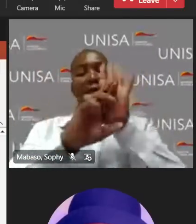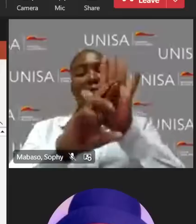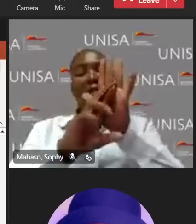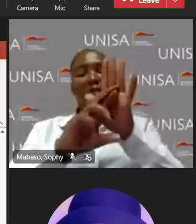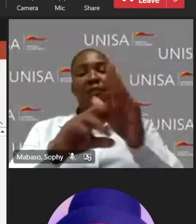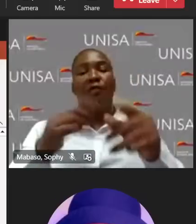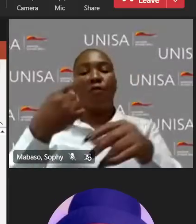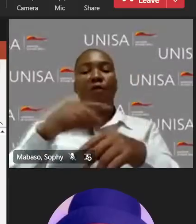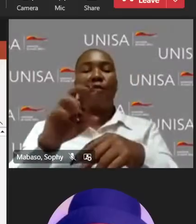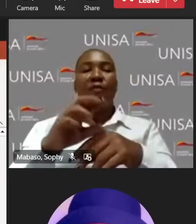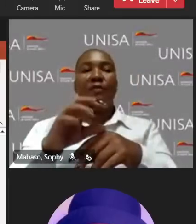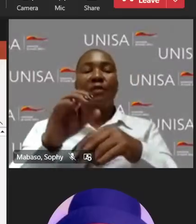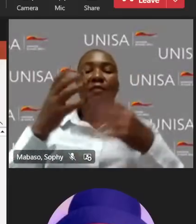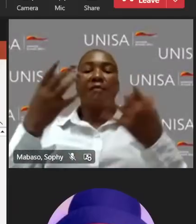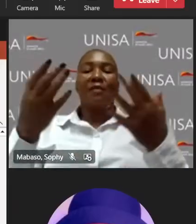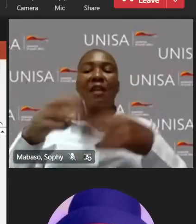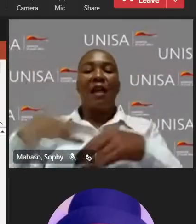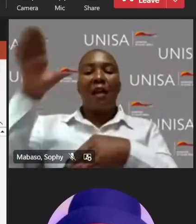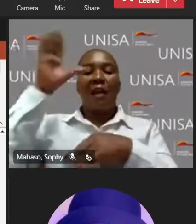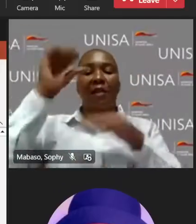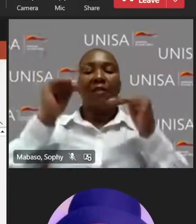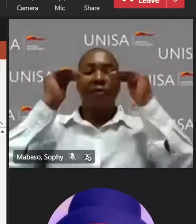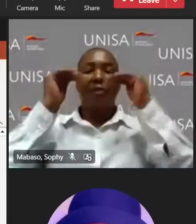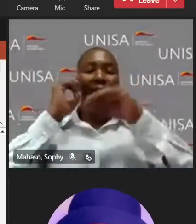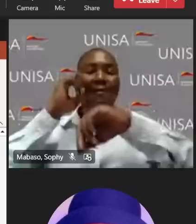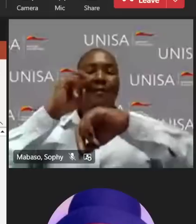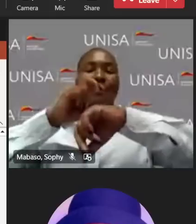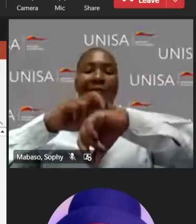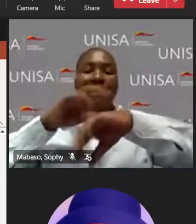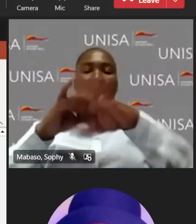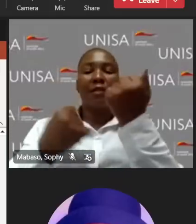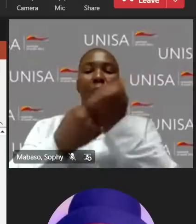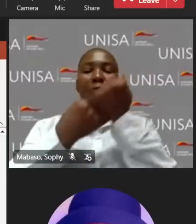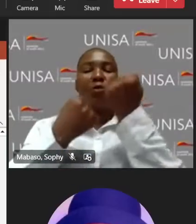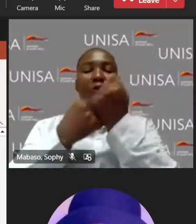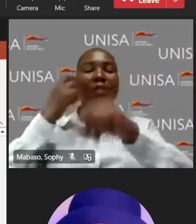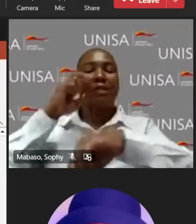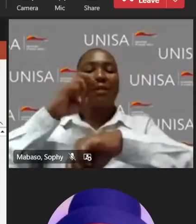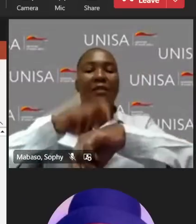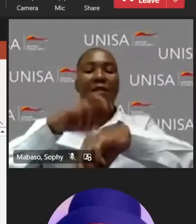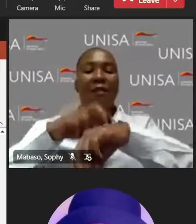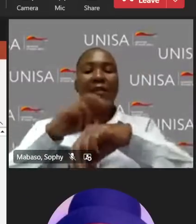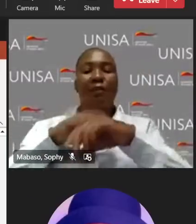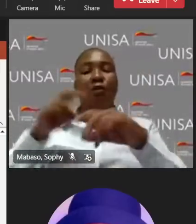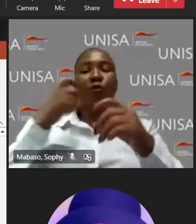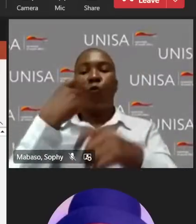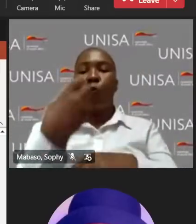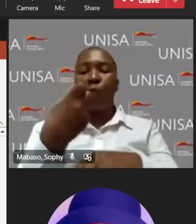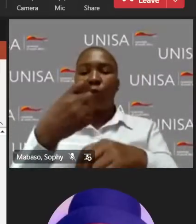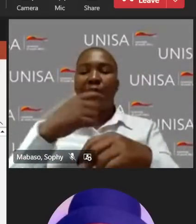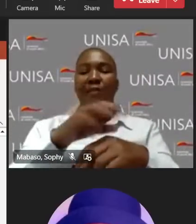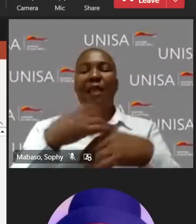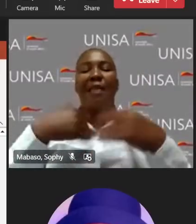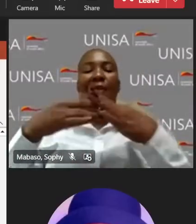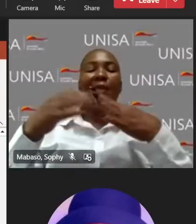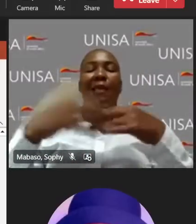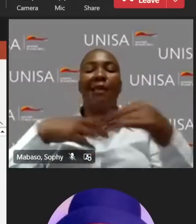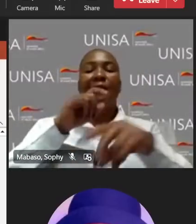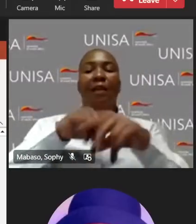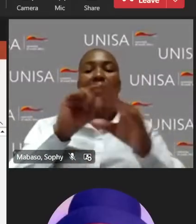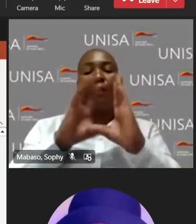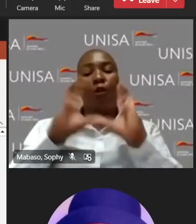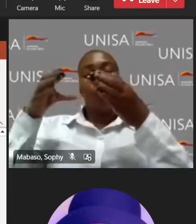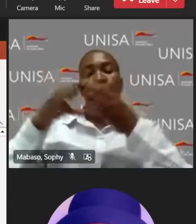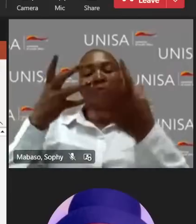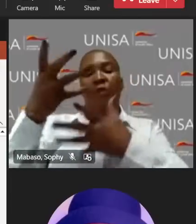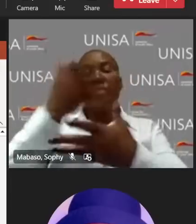of their academic needs, support needs, that they can always knock on your door. I think that group chat is going to be very